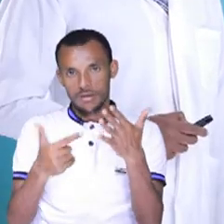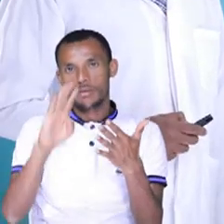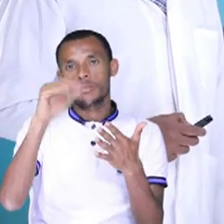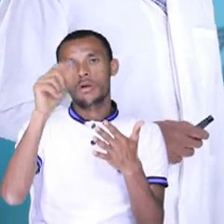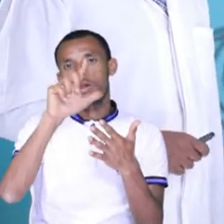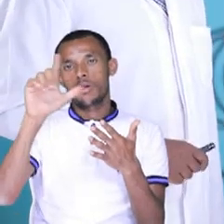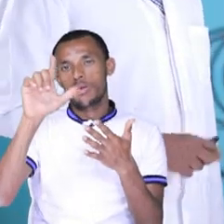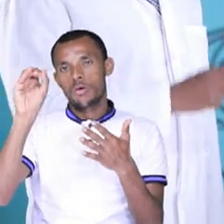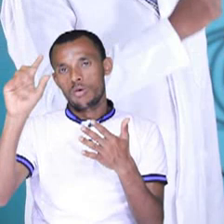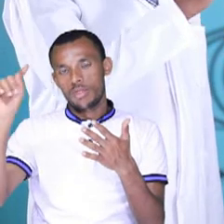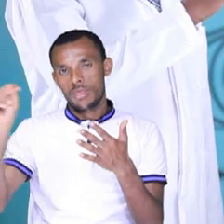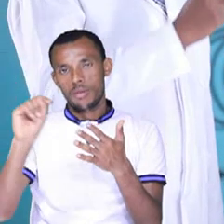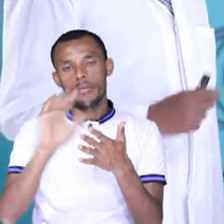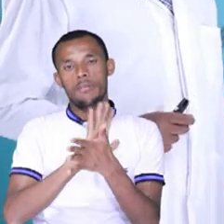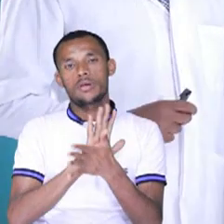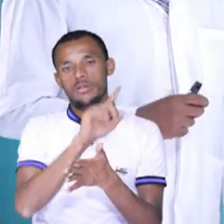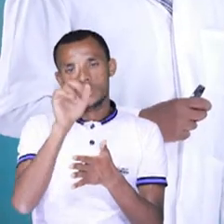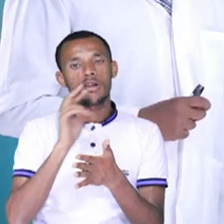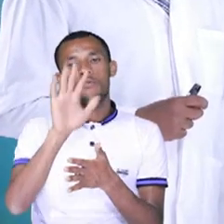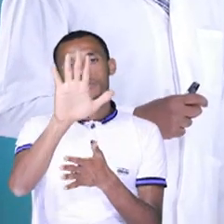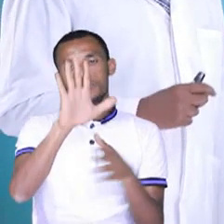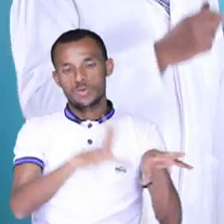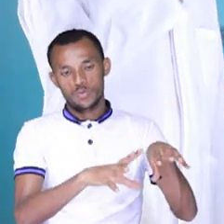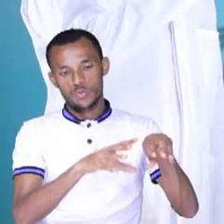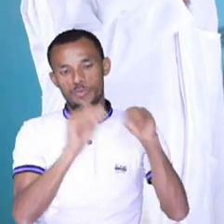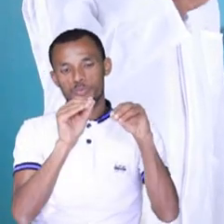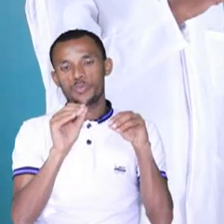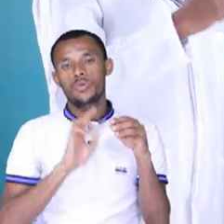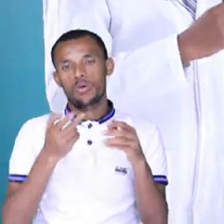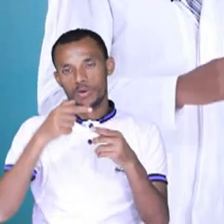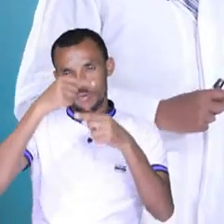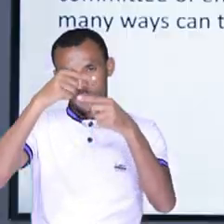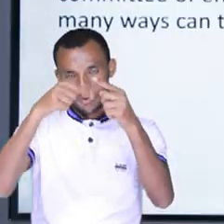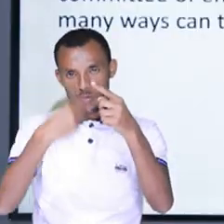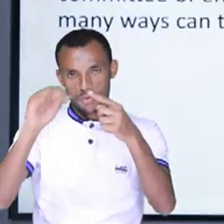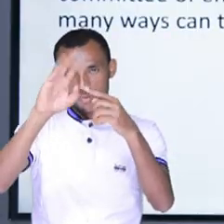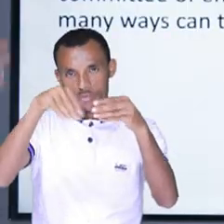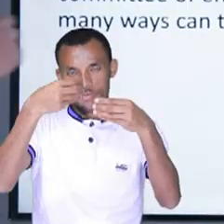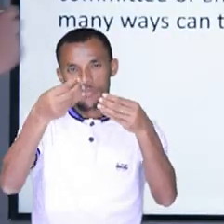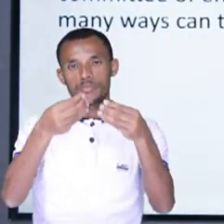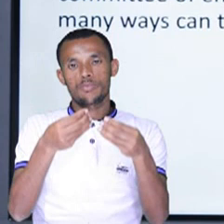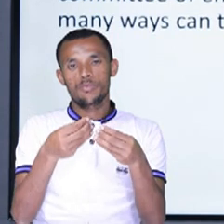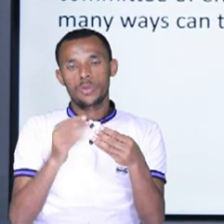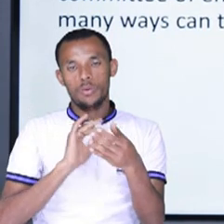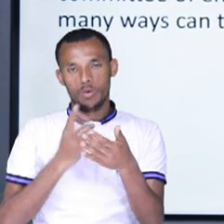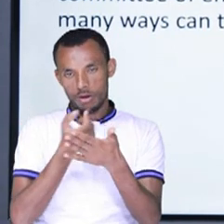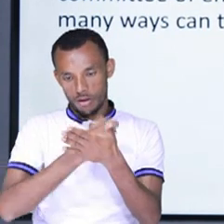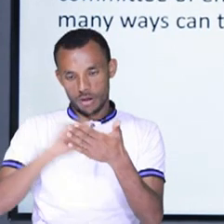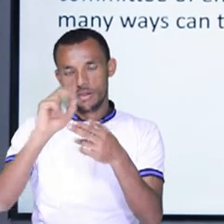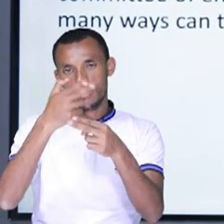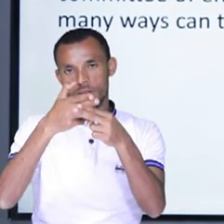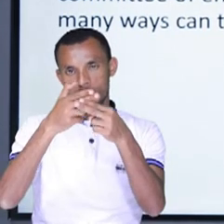paper. There are 5 students. We are going to give. We have to write their names